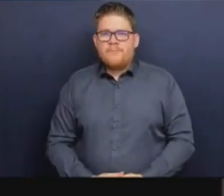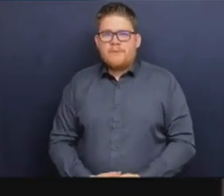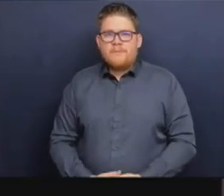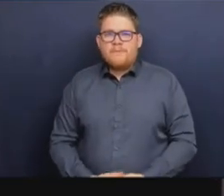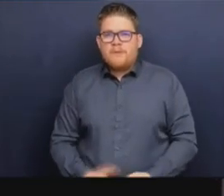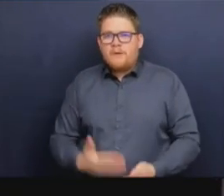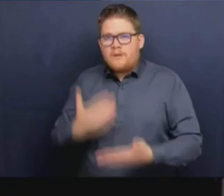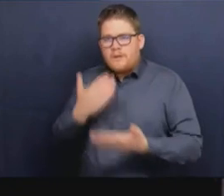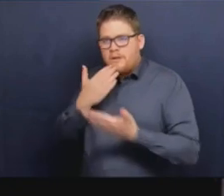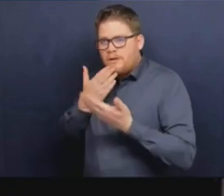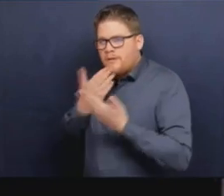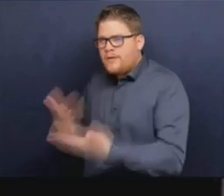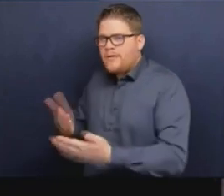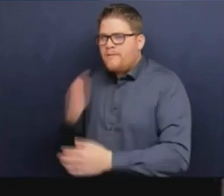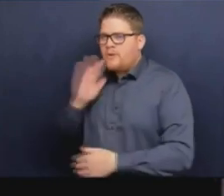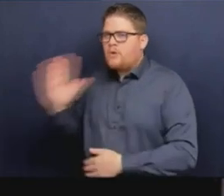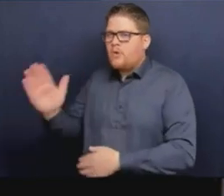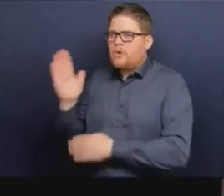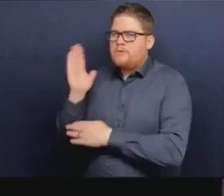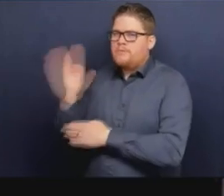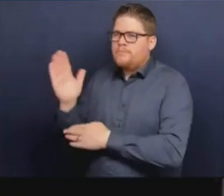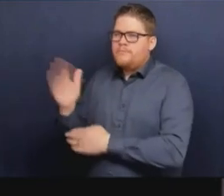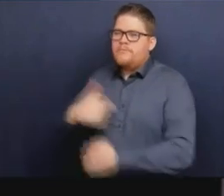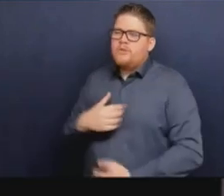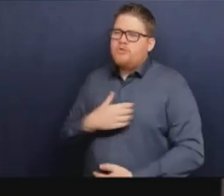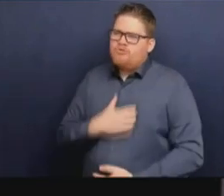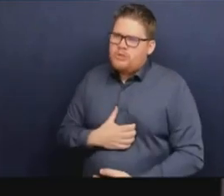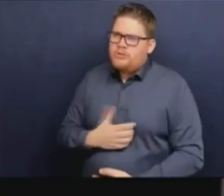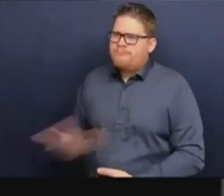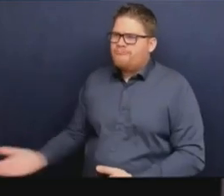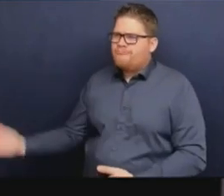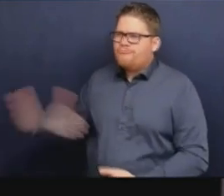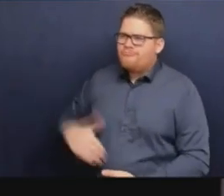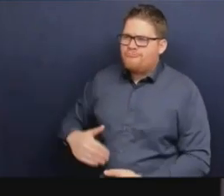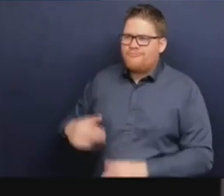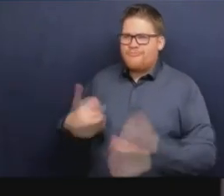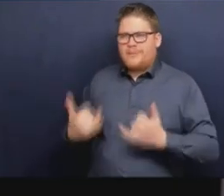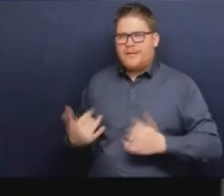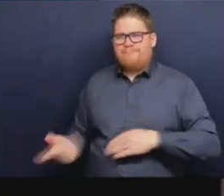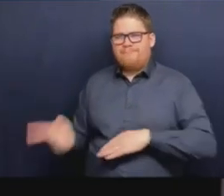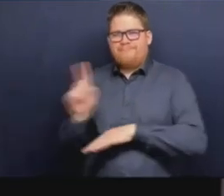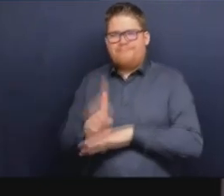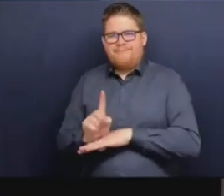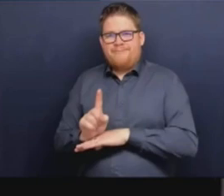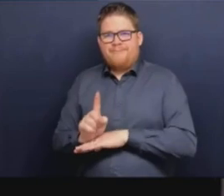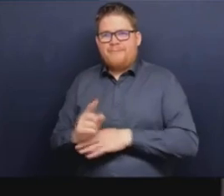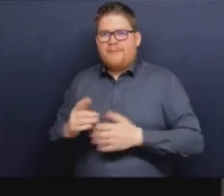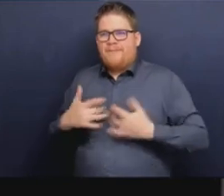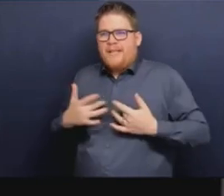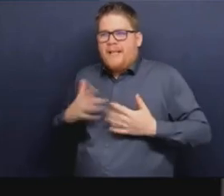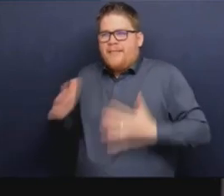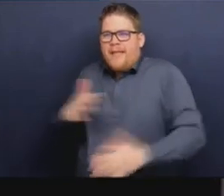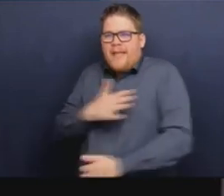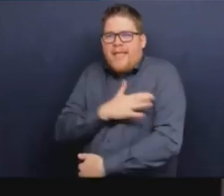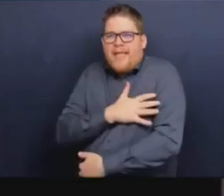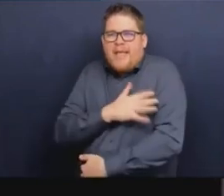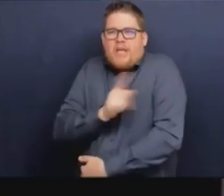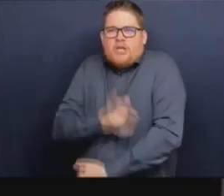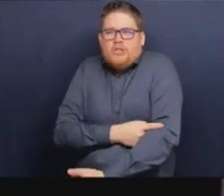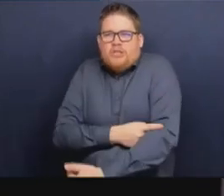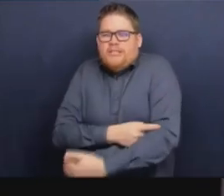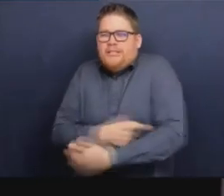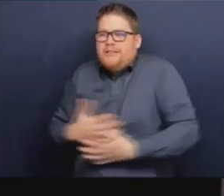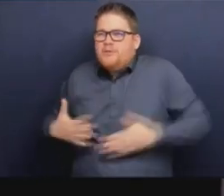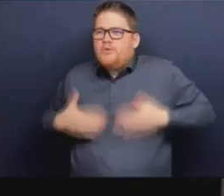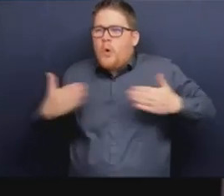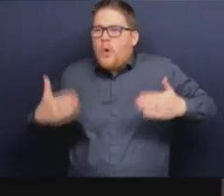remarks. I wish you could have been here in person and you could have felt the energy and the joy and the excitement that there is in the room. So, but thank you so much. Now,